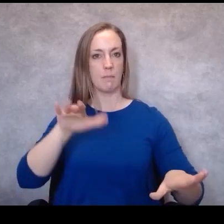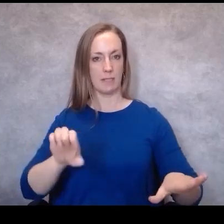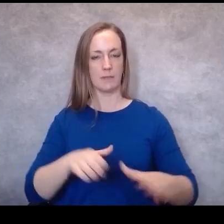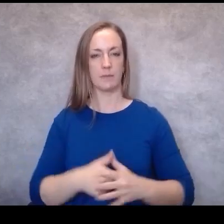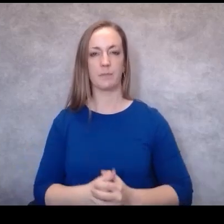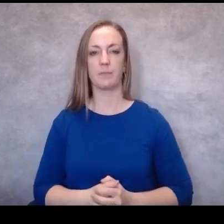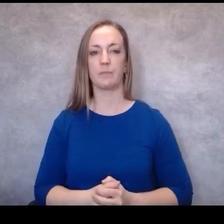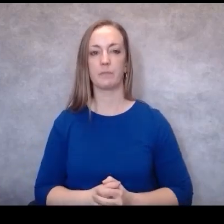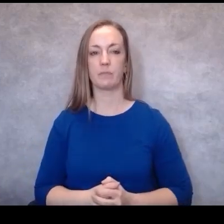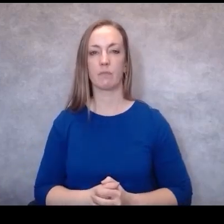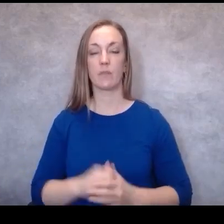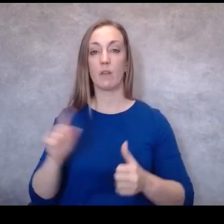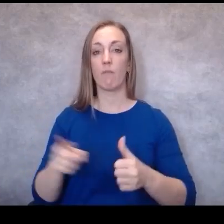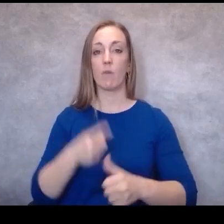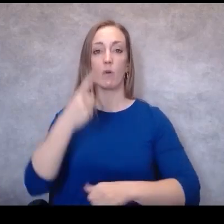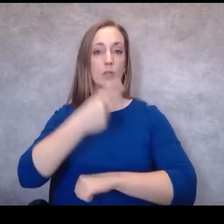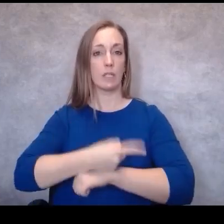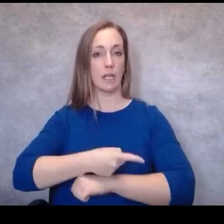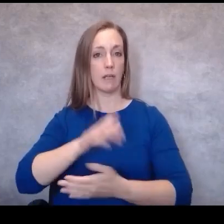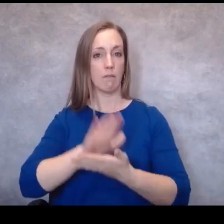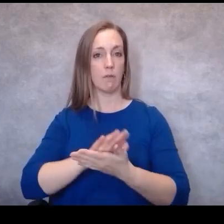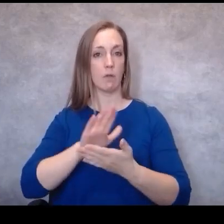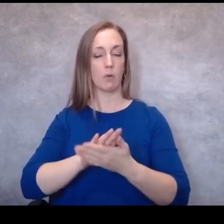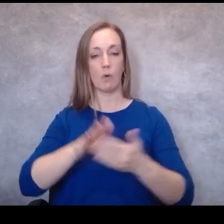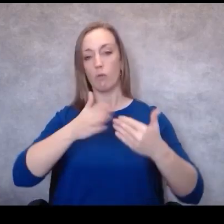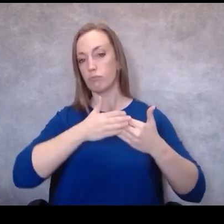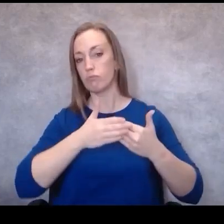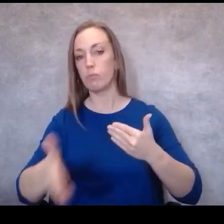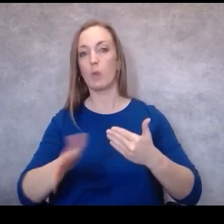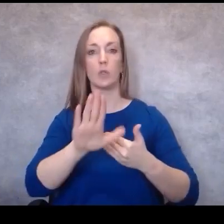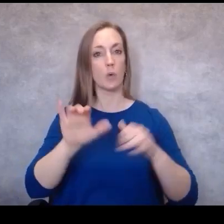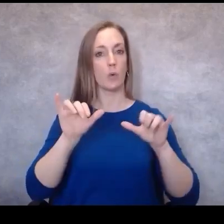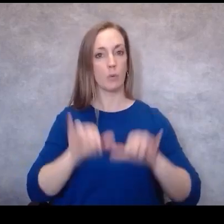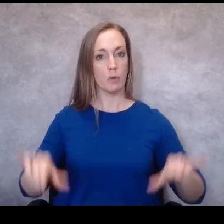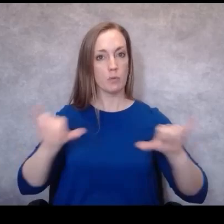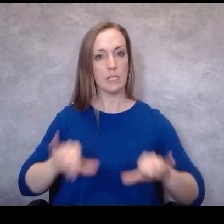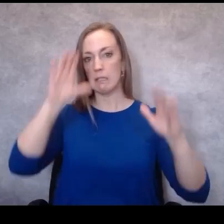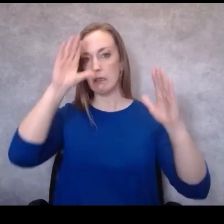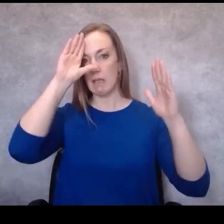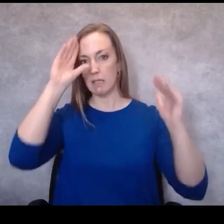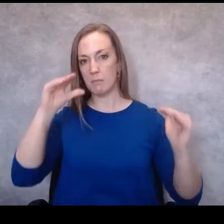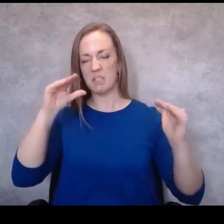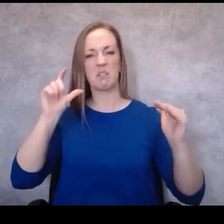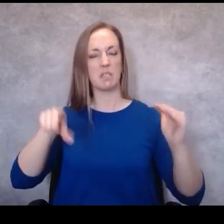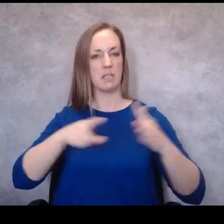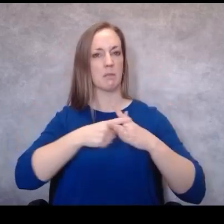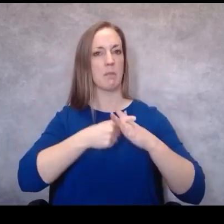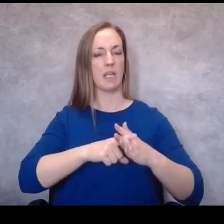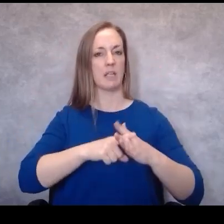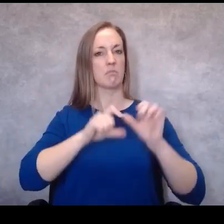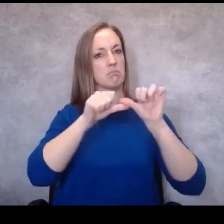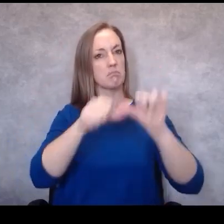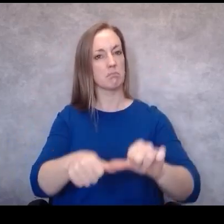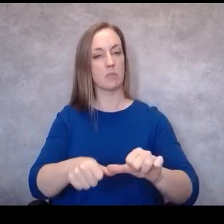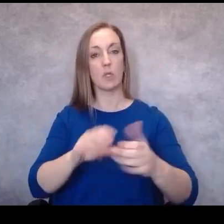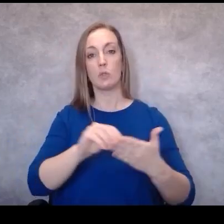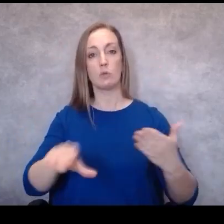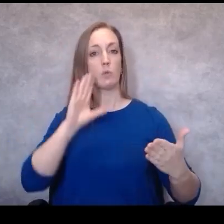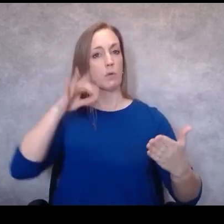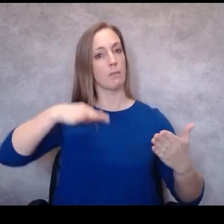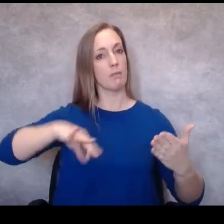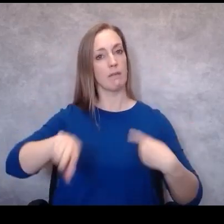From the first day of school, your routines and expectations should begin. Students benefit from predictable and